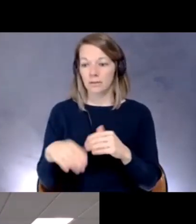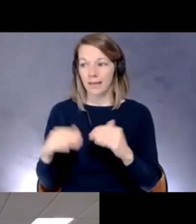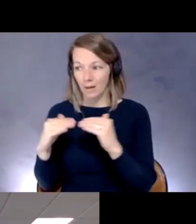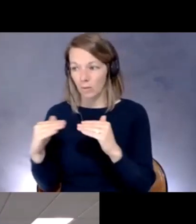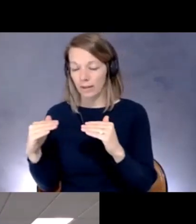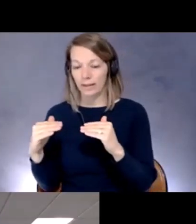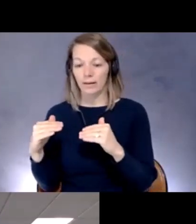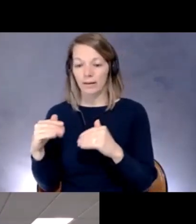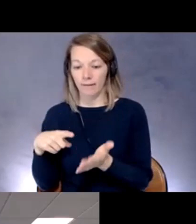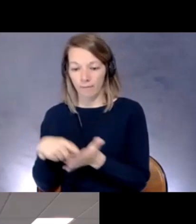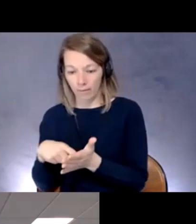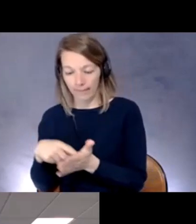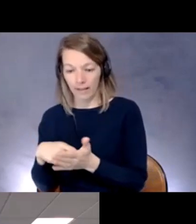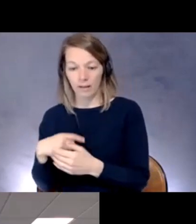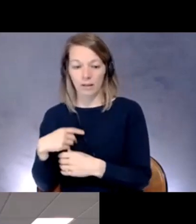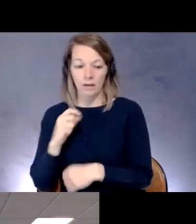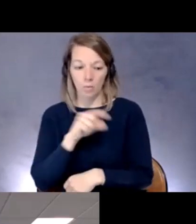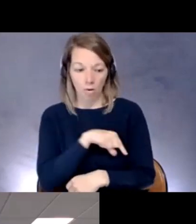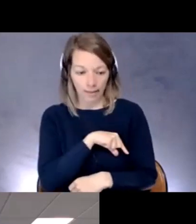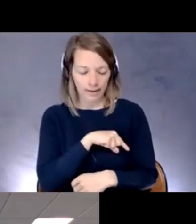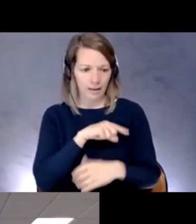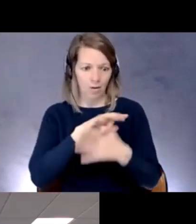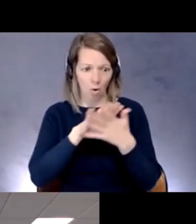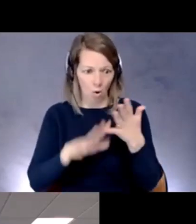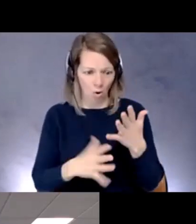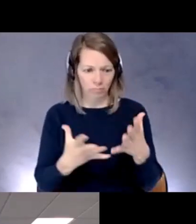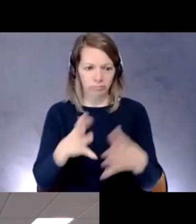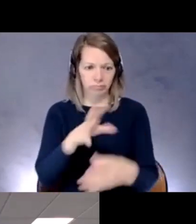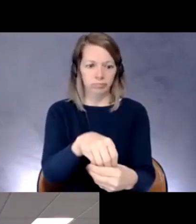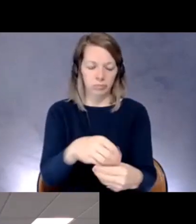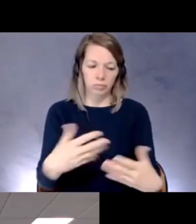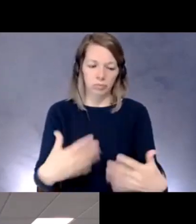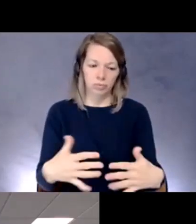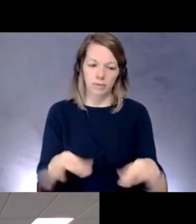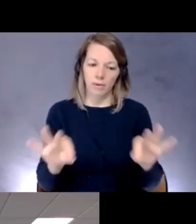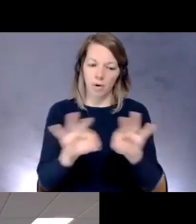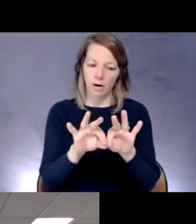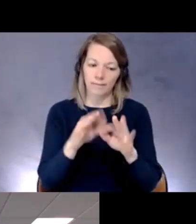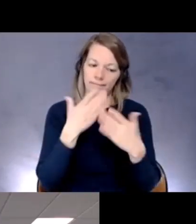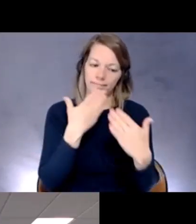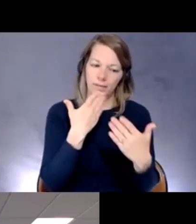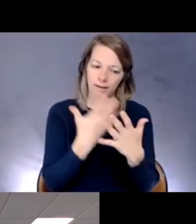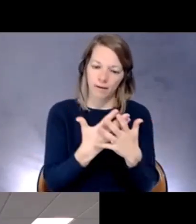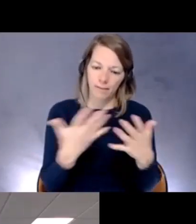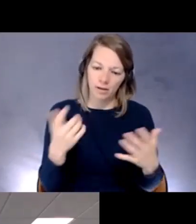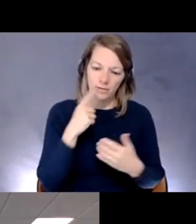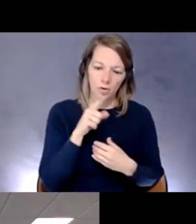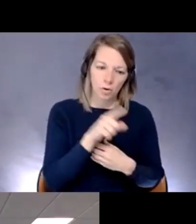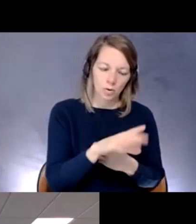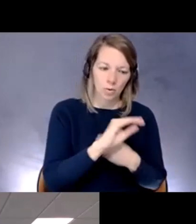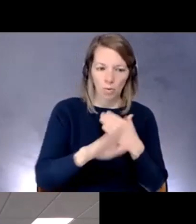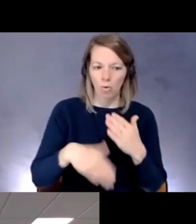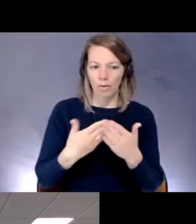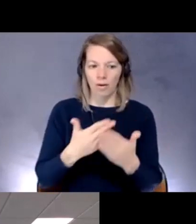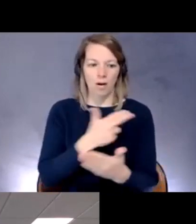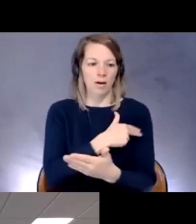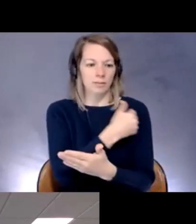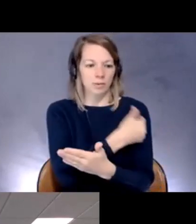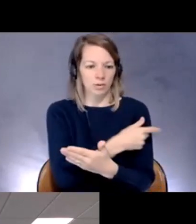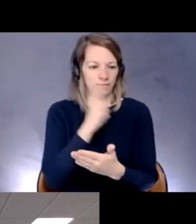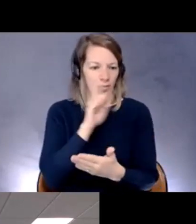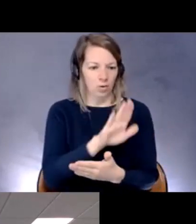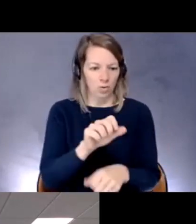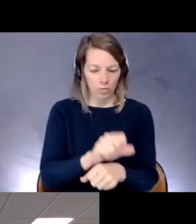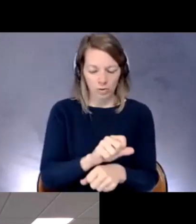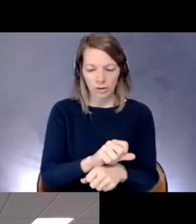equity, affordability, quality. All those things are so important. Thank you very much to you and all the hospitals for what you're doing to partner